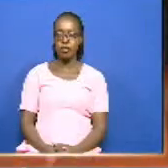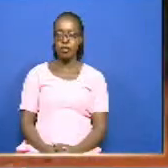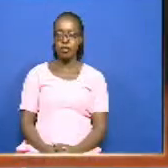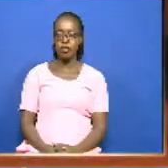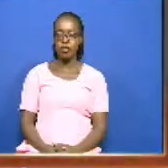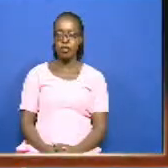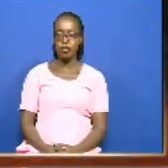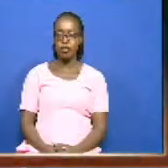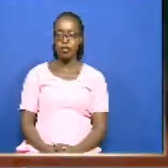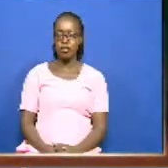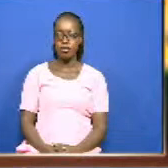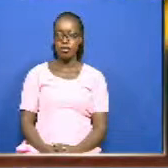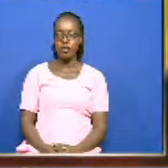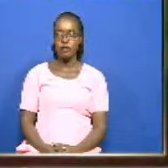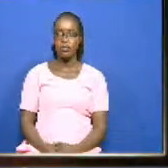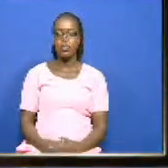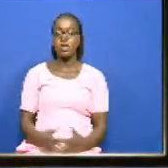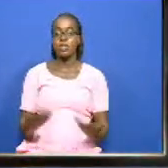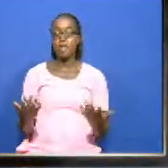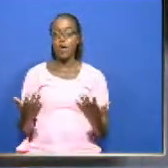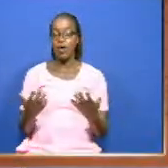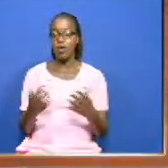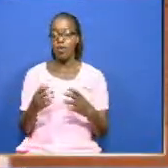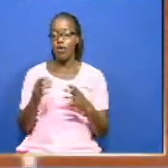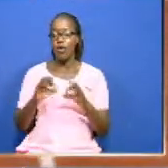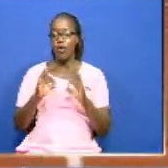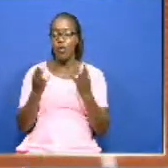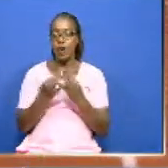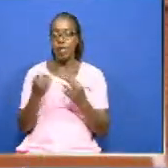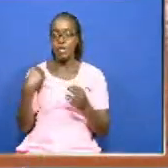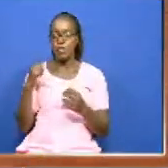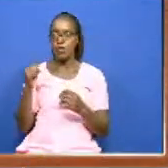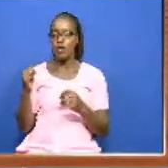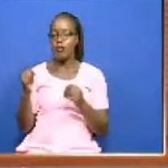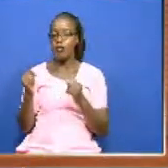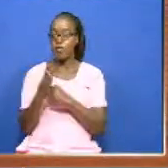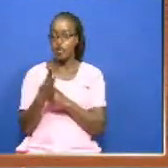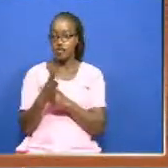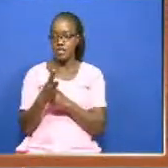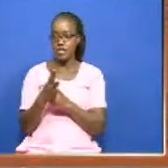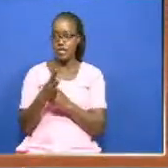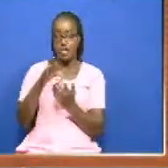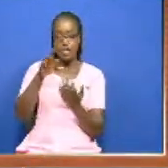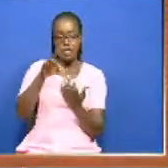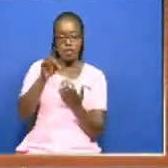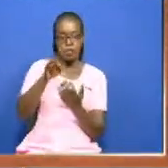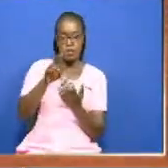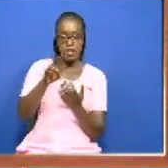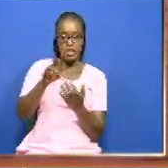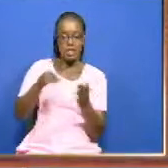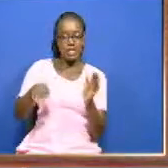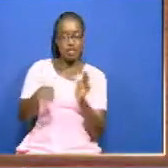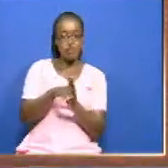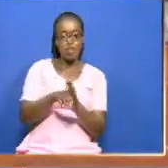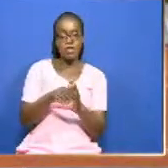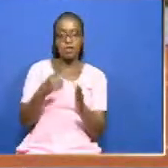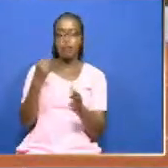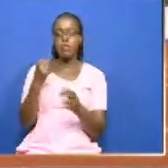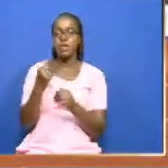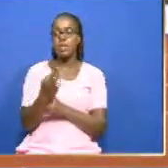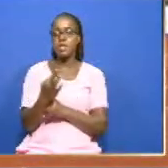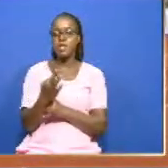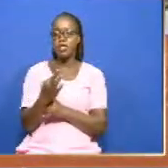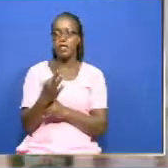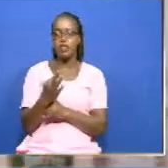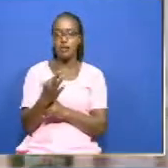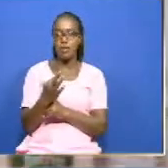Nadal will now face world number 14 Diego Schwartzman, who early on eliminated world number 3 Dominic Thiem from the Roland